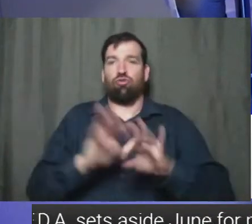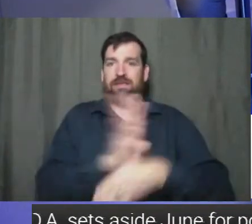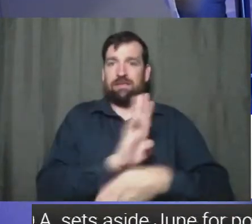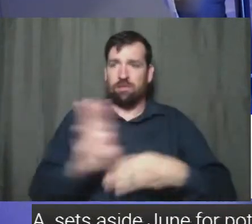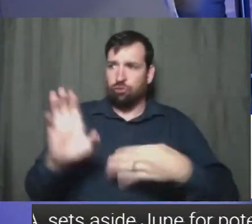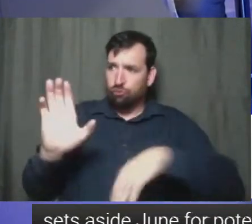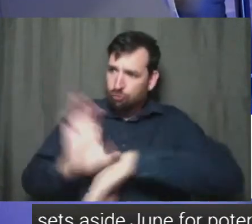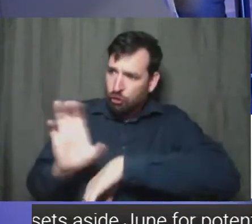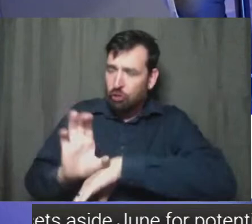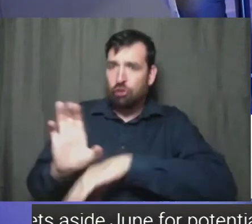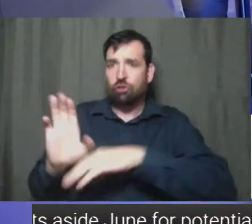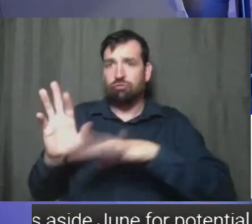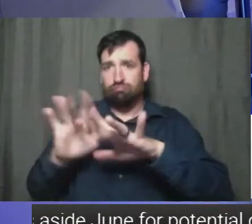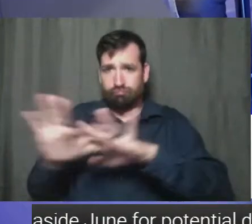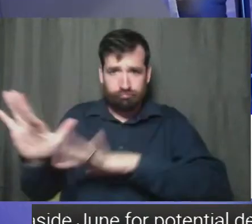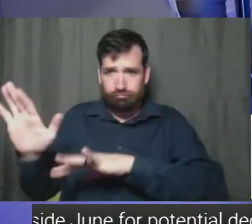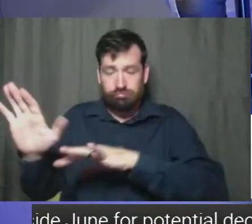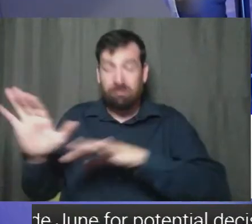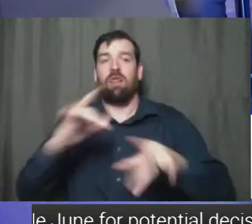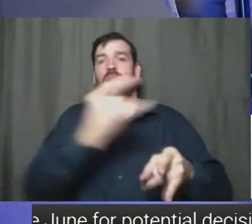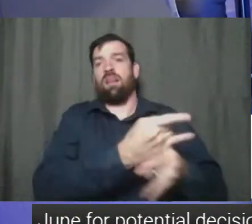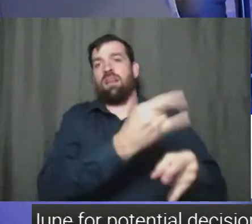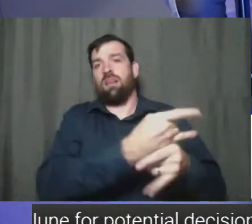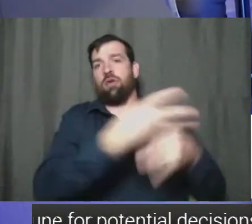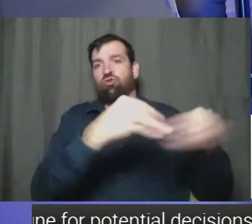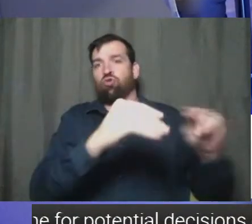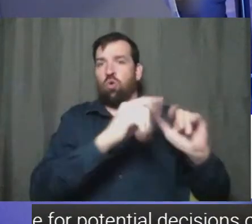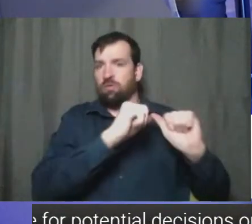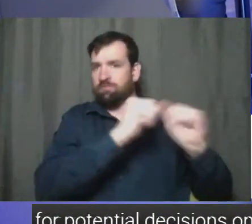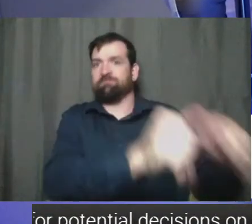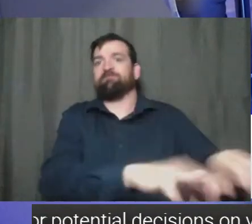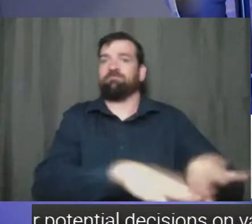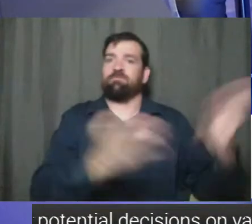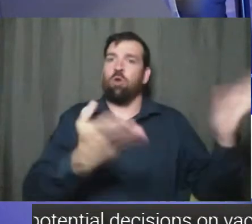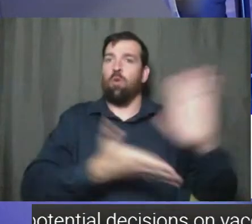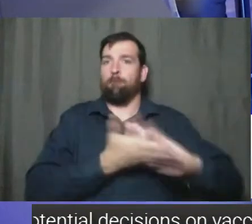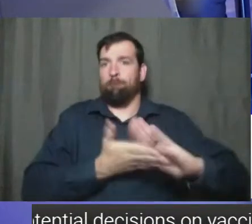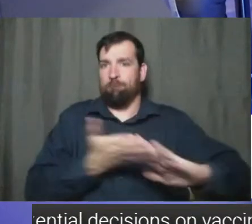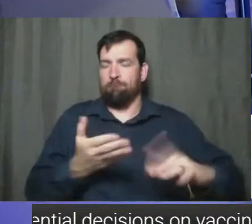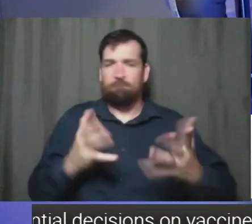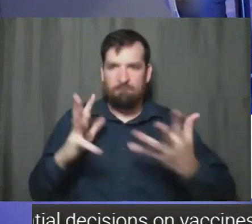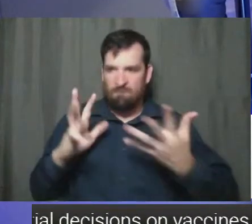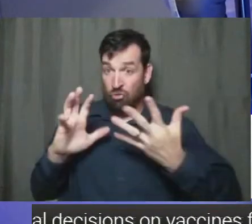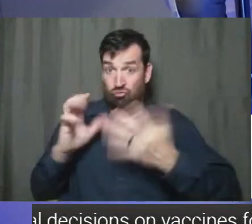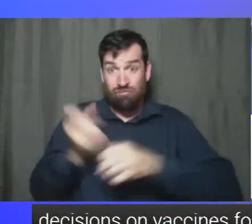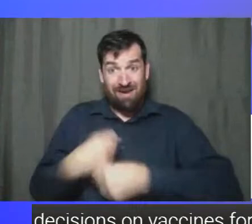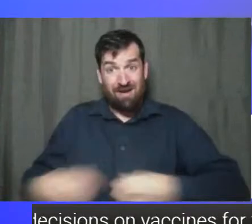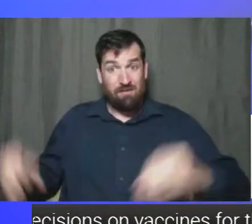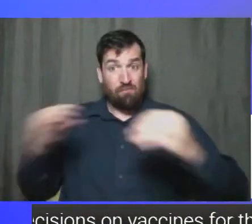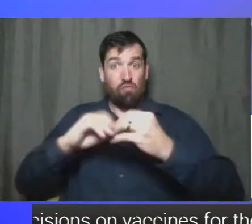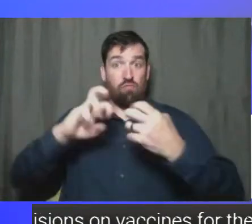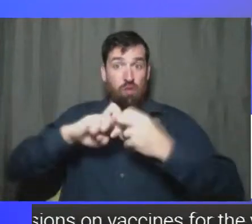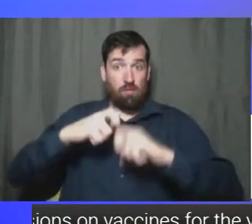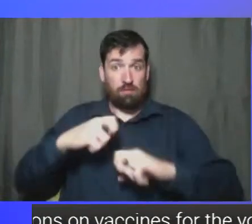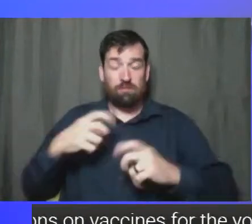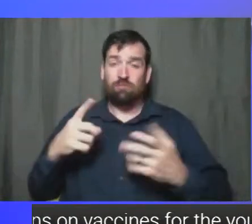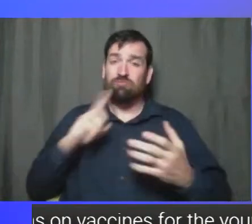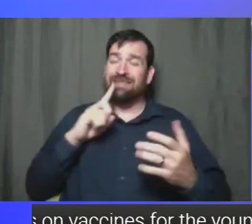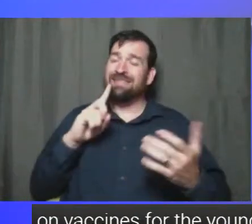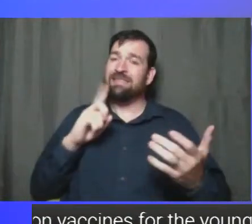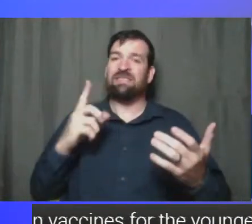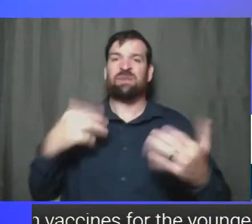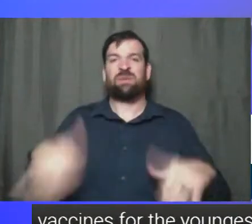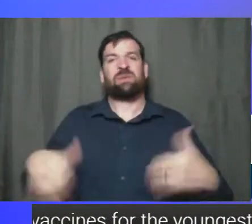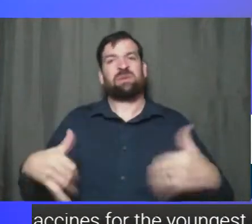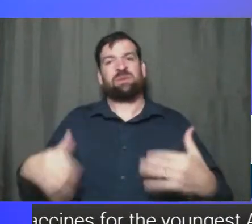are free for all. So talk to us about that and how that created more problems for you. It was really really a multi-layer